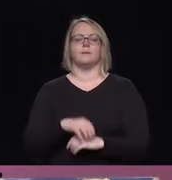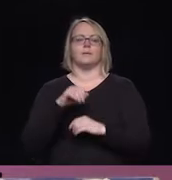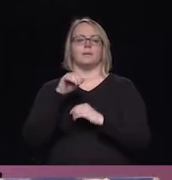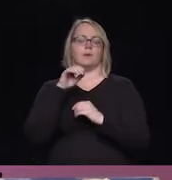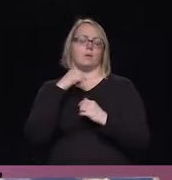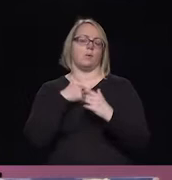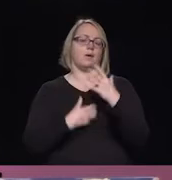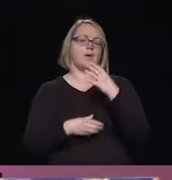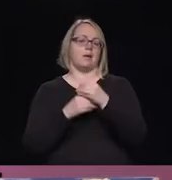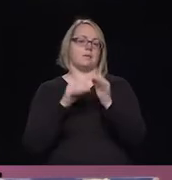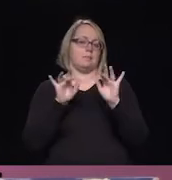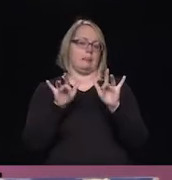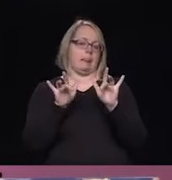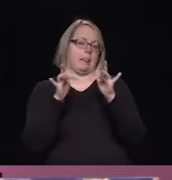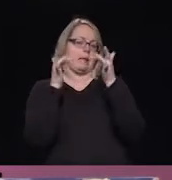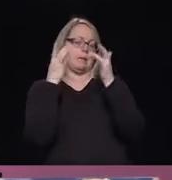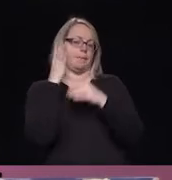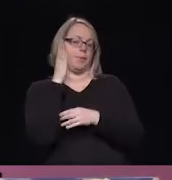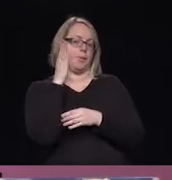light blue.